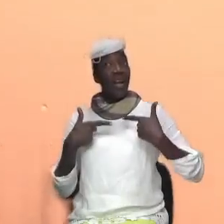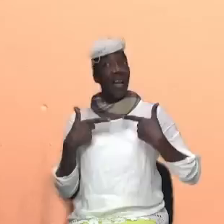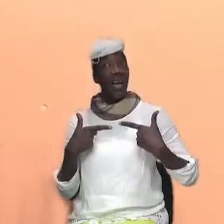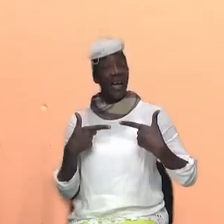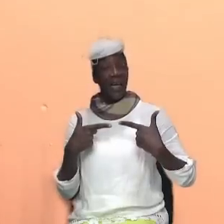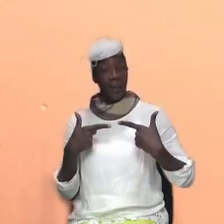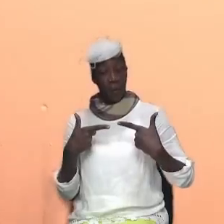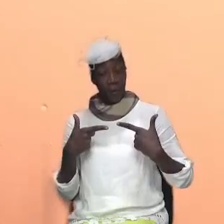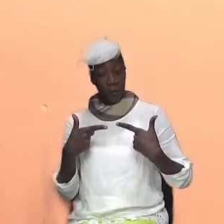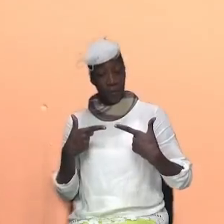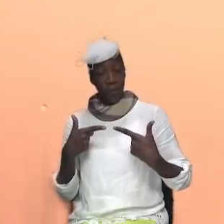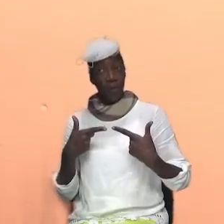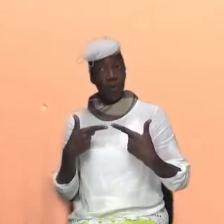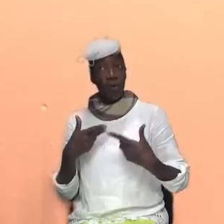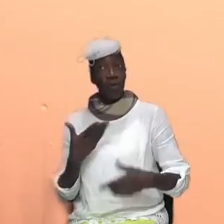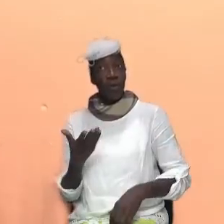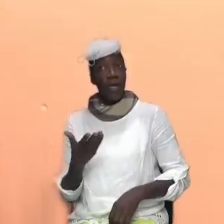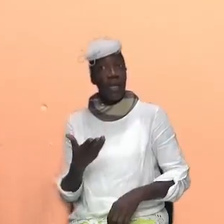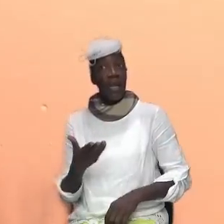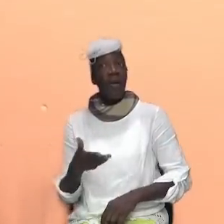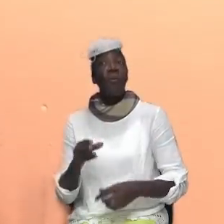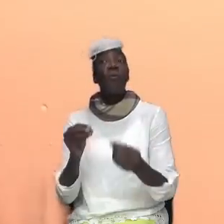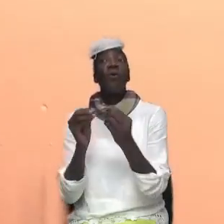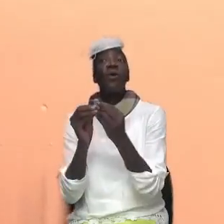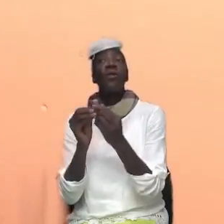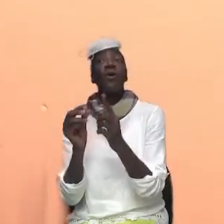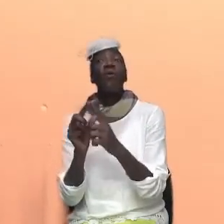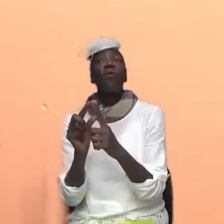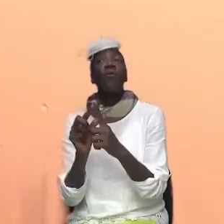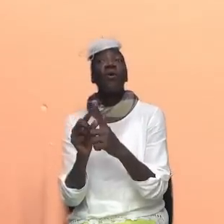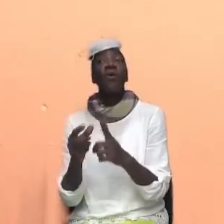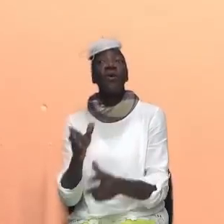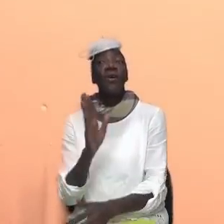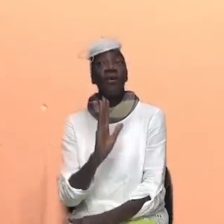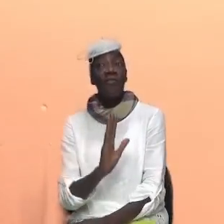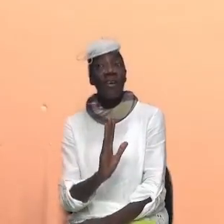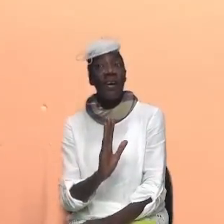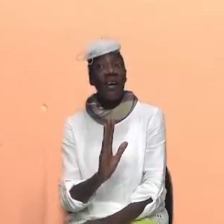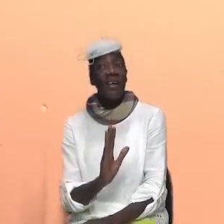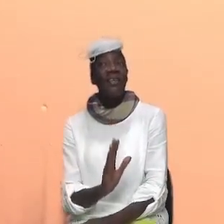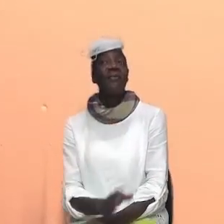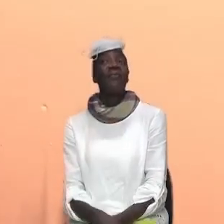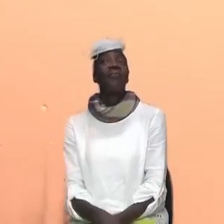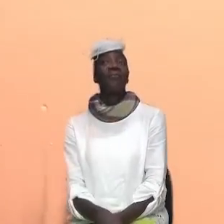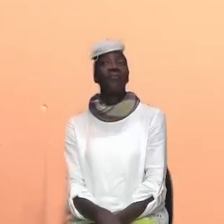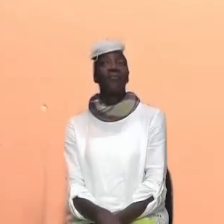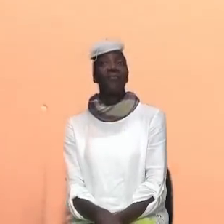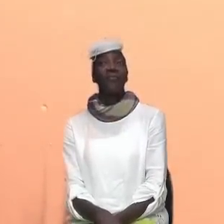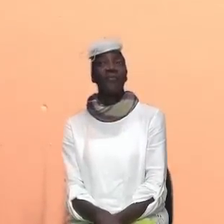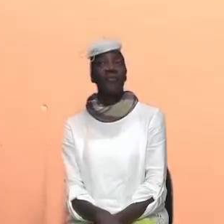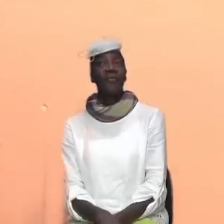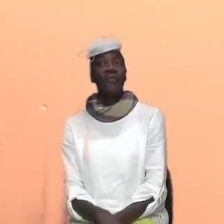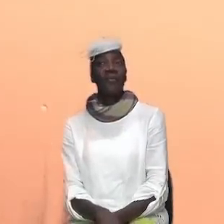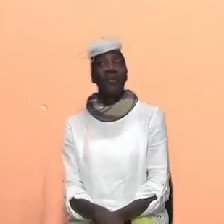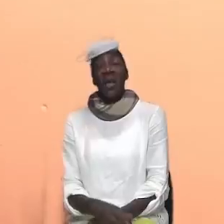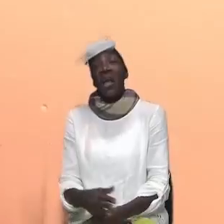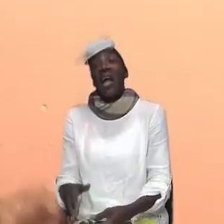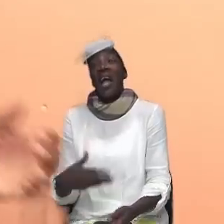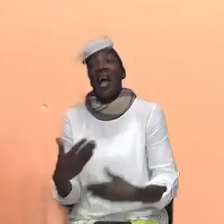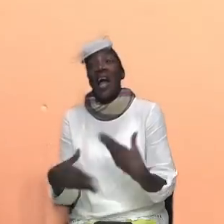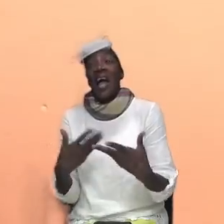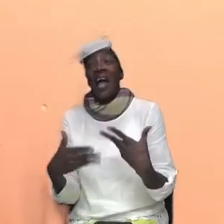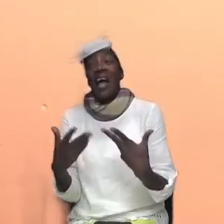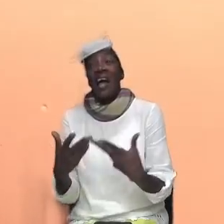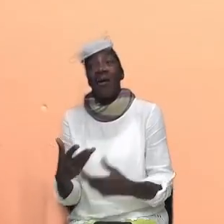they align with the word of Almighty God. So it's always a pleasure and a great